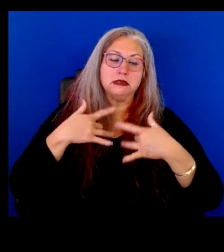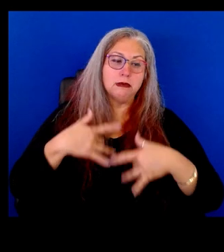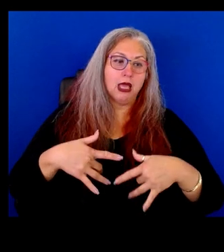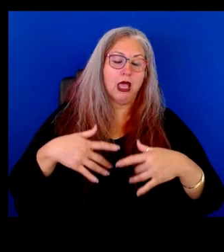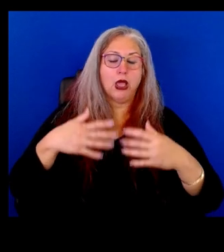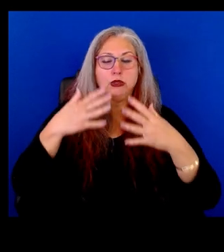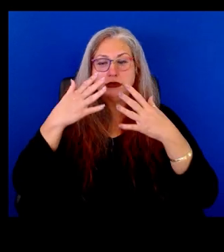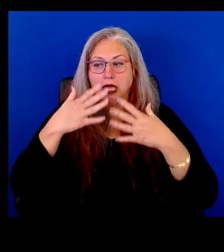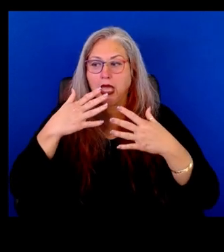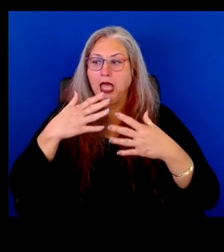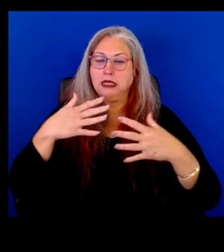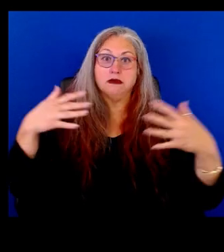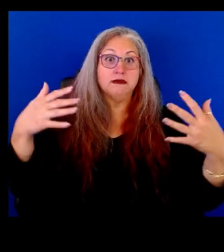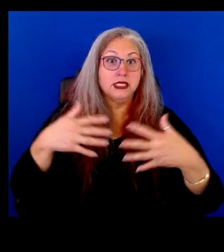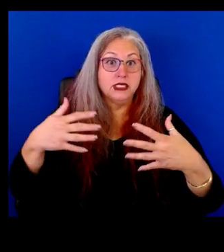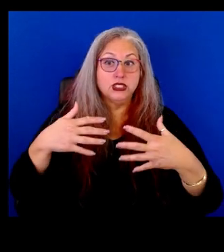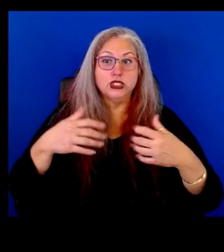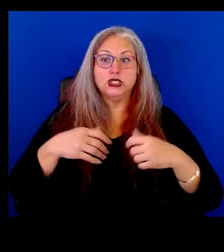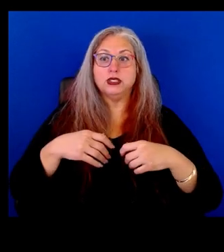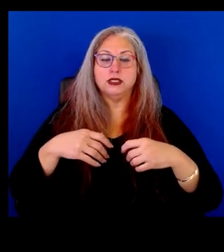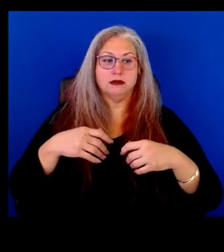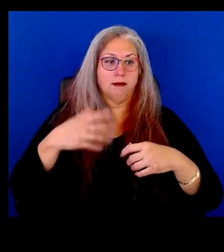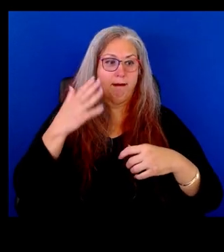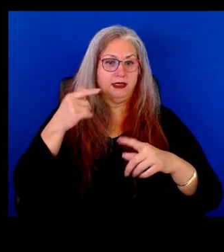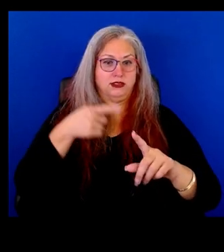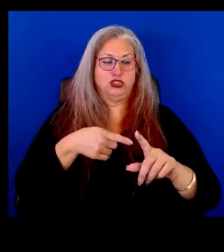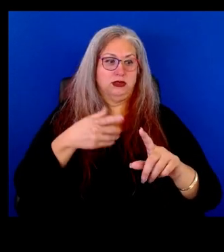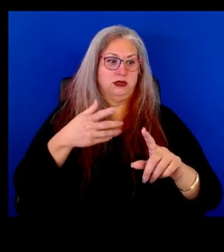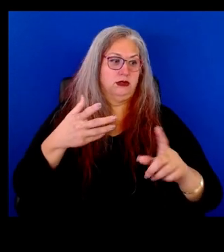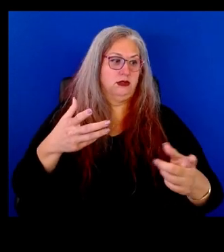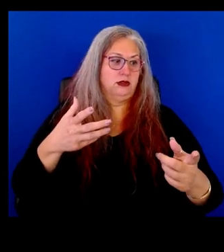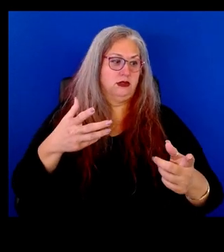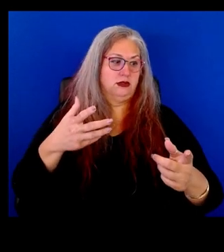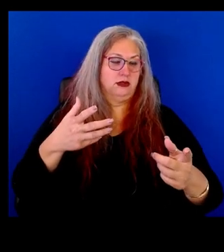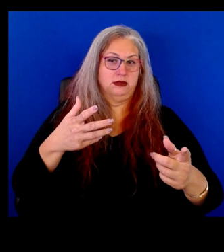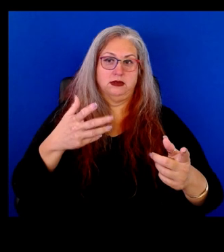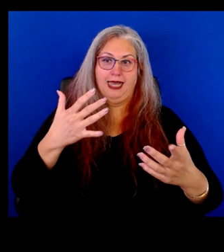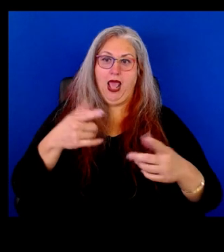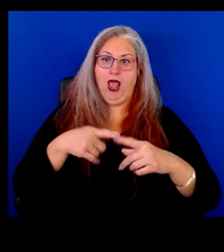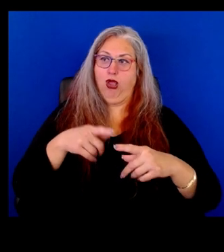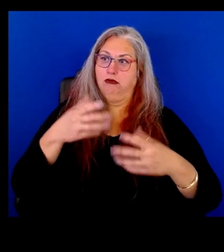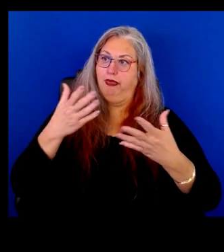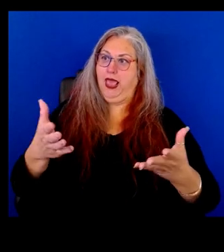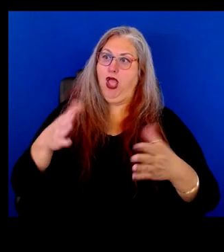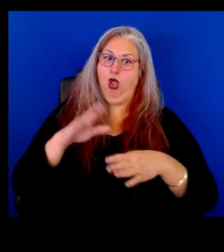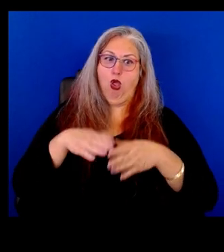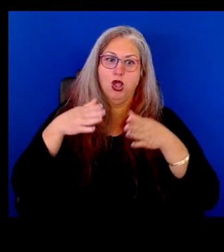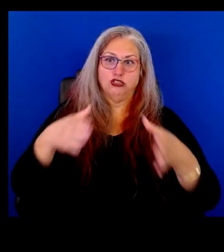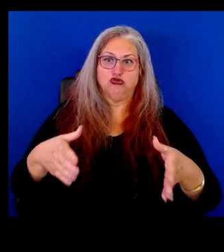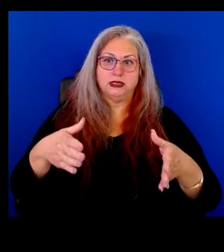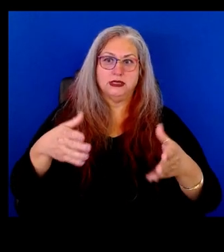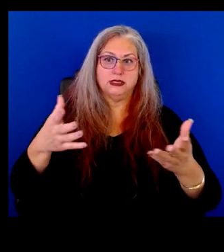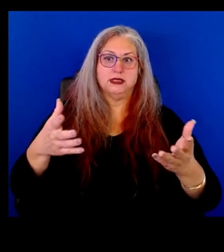the sadness, the fear of being thrown out there on the